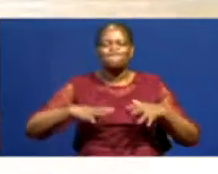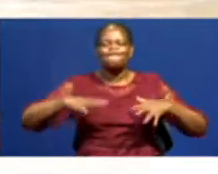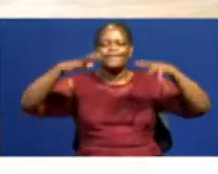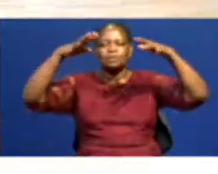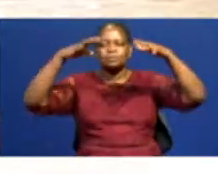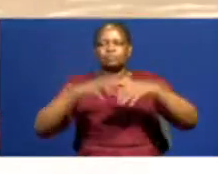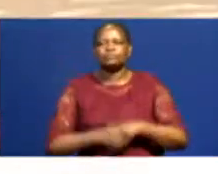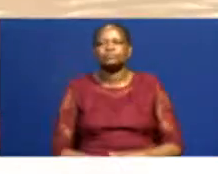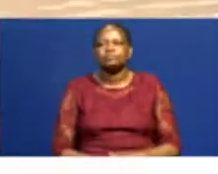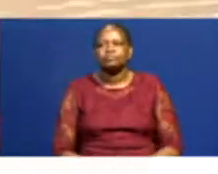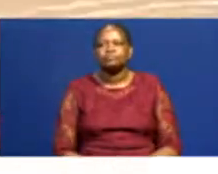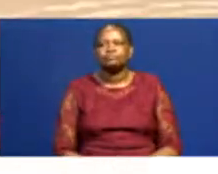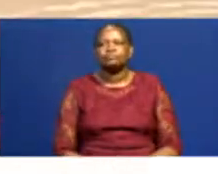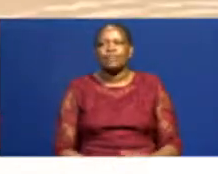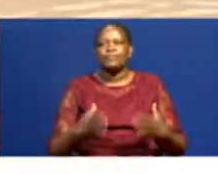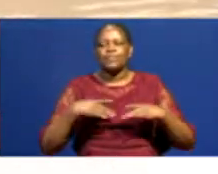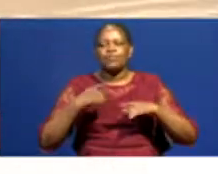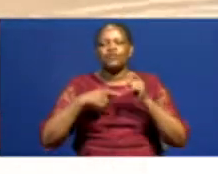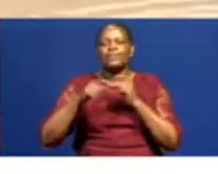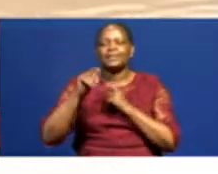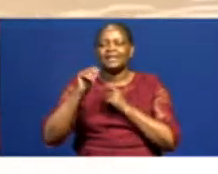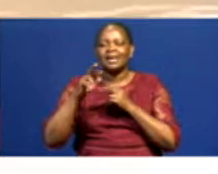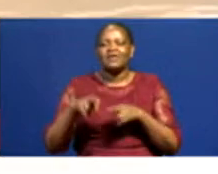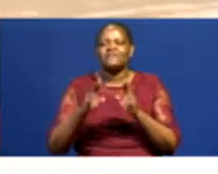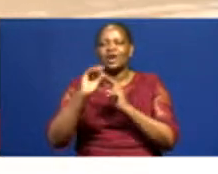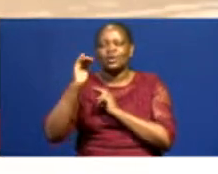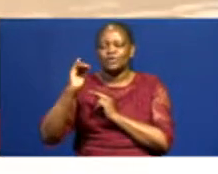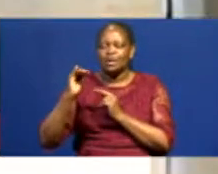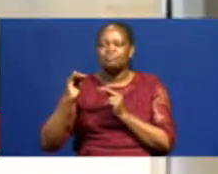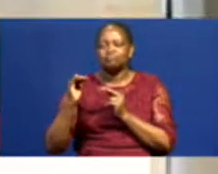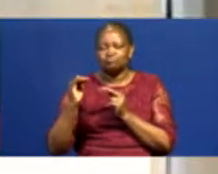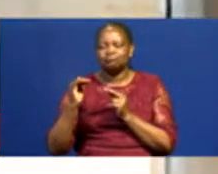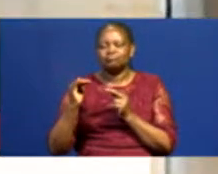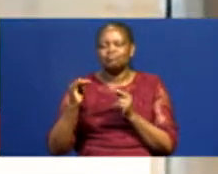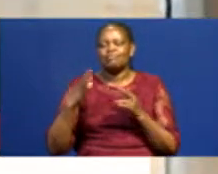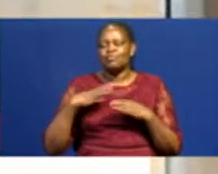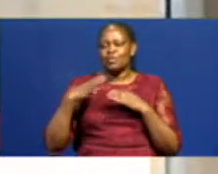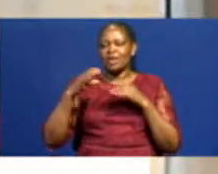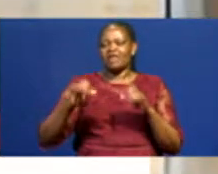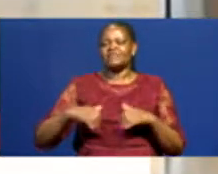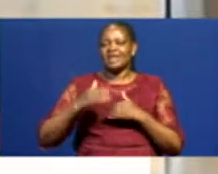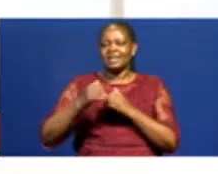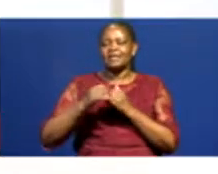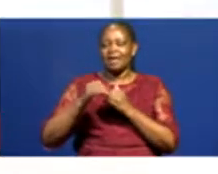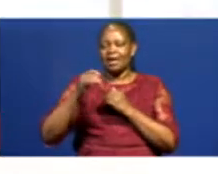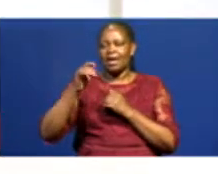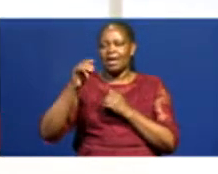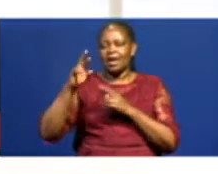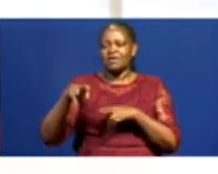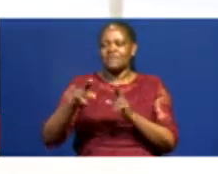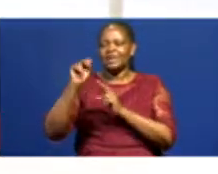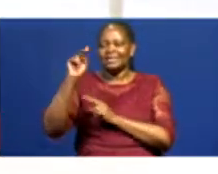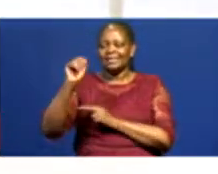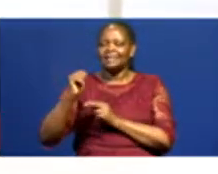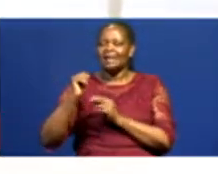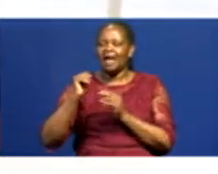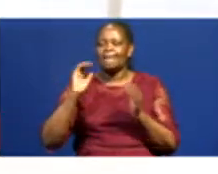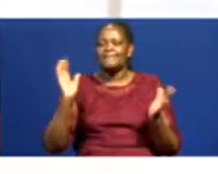This comes as residents of Tana River County, especially those residing along River Tana, have been urged to move to higher